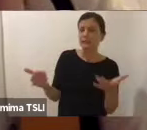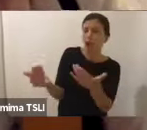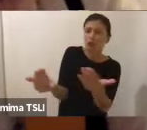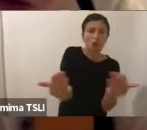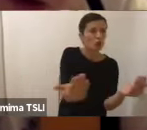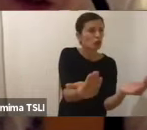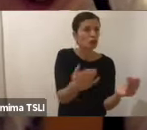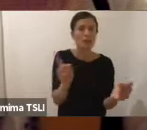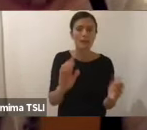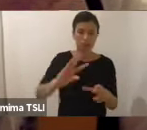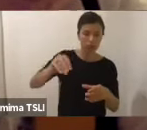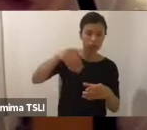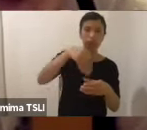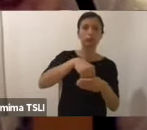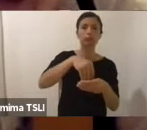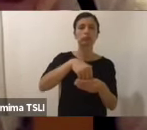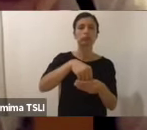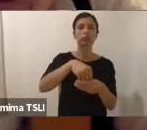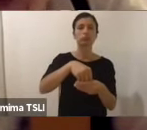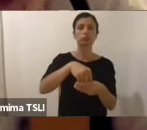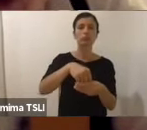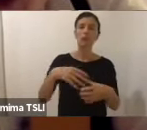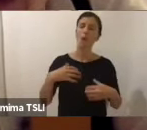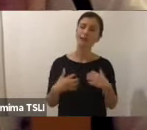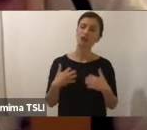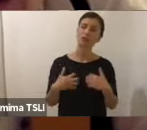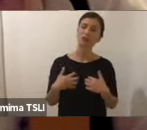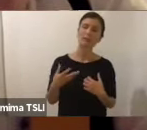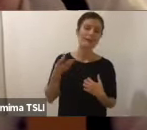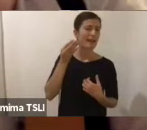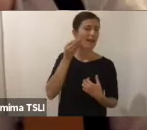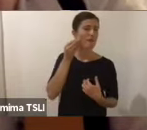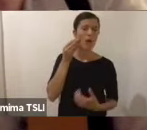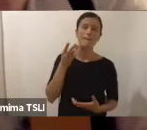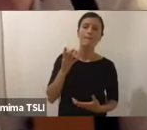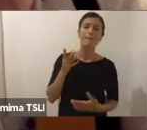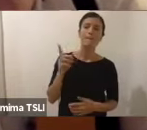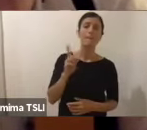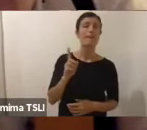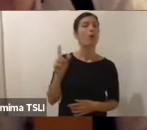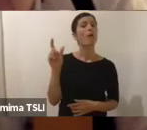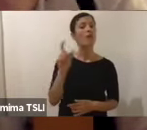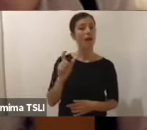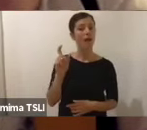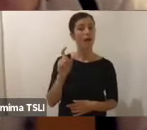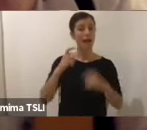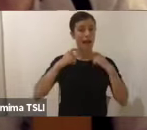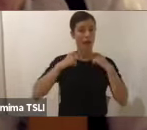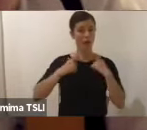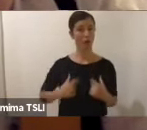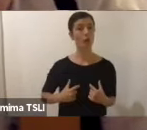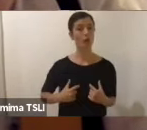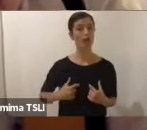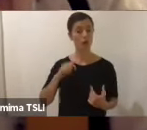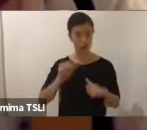speak to and hear from and listen to people of color in the ordination training process and see what would be helpful